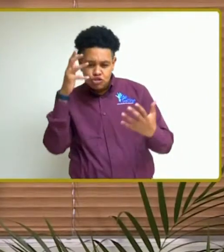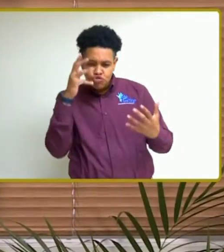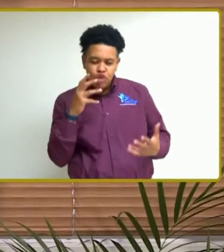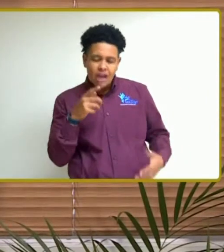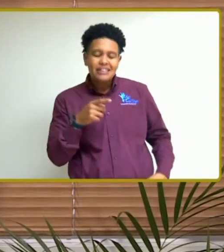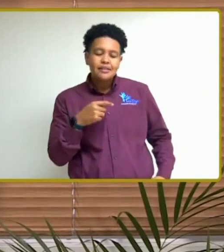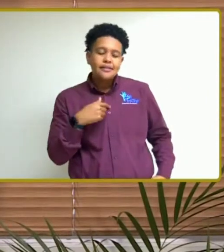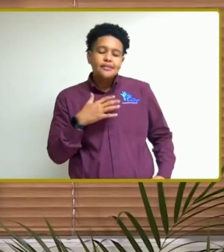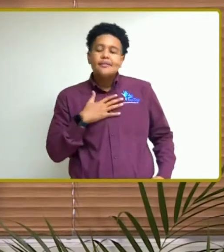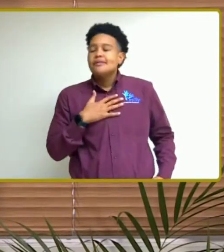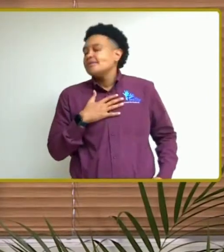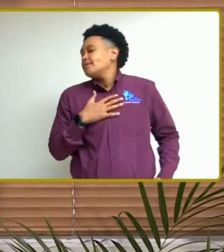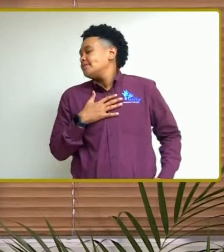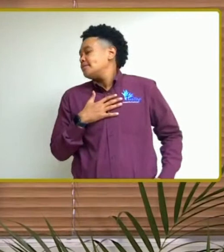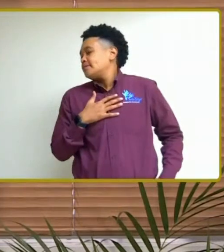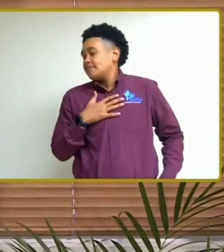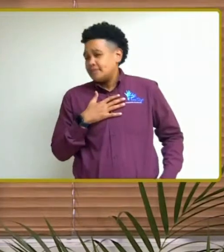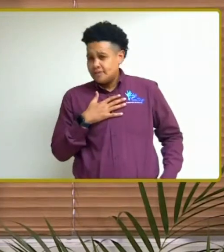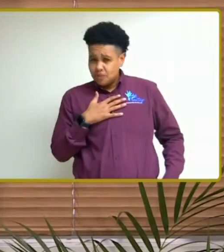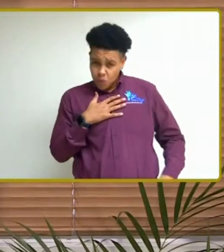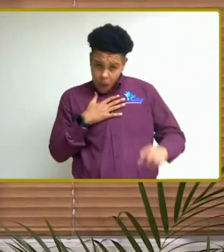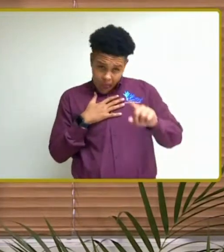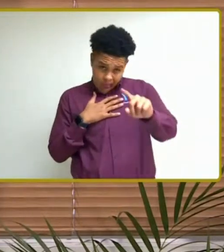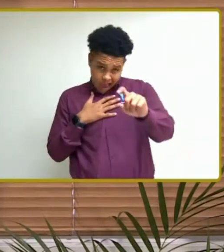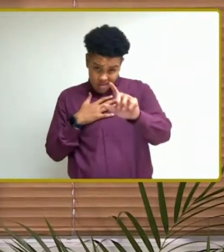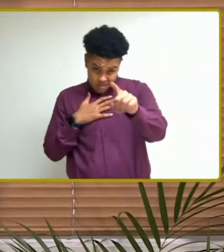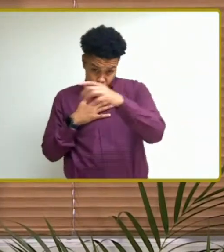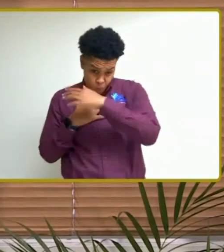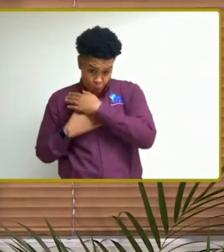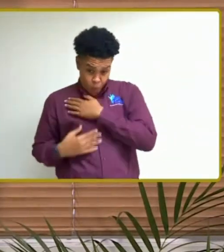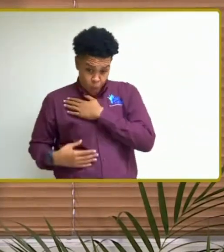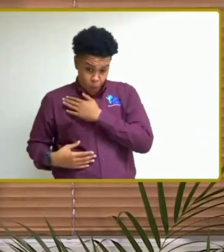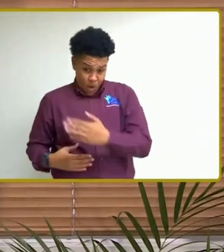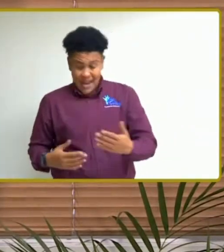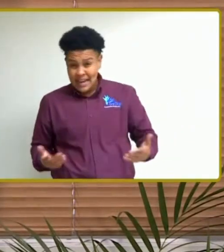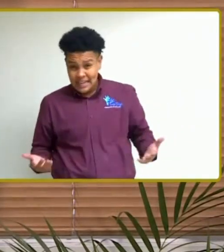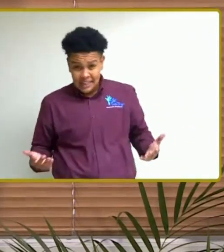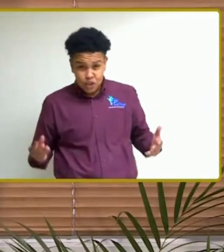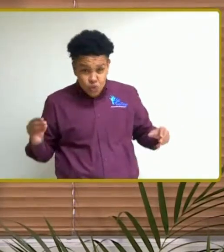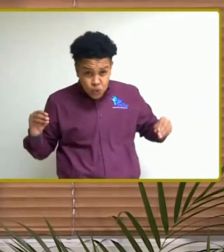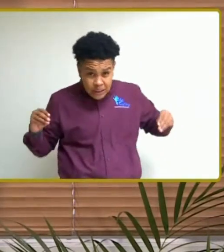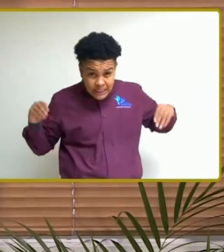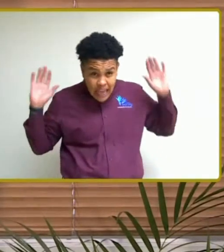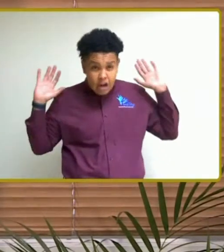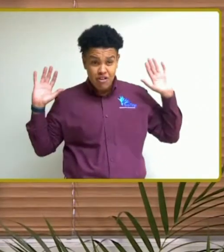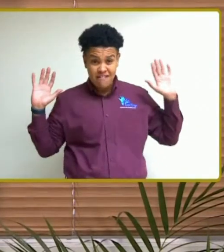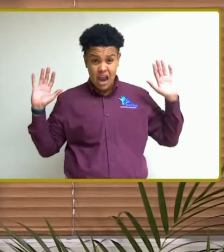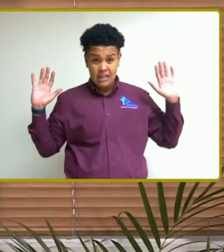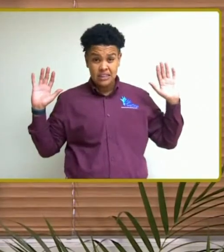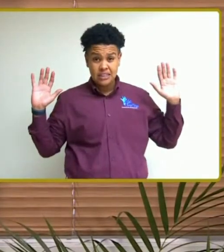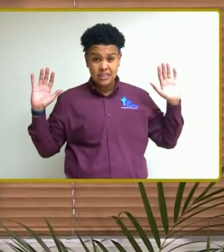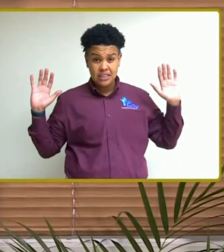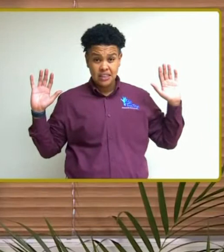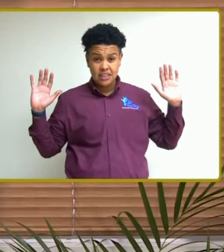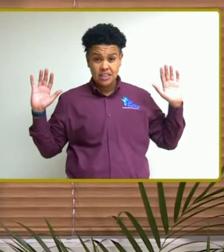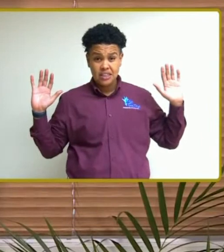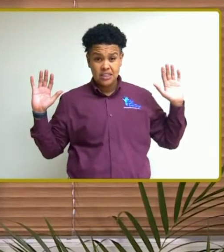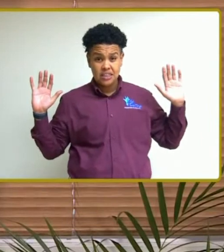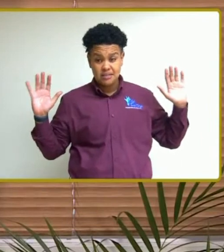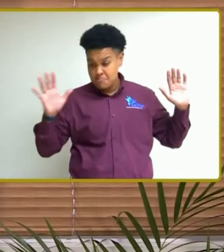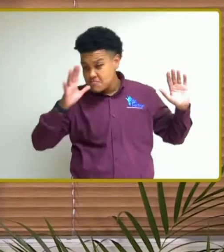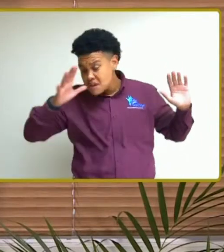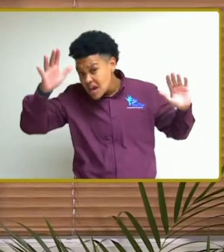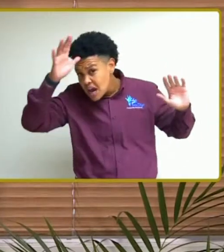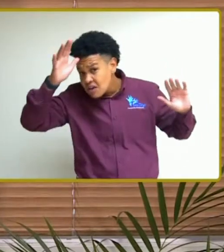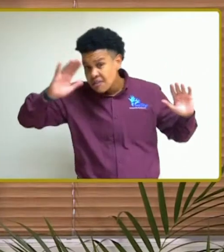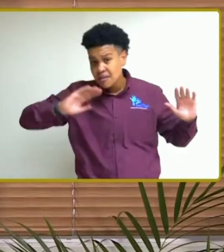So we really have to ask ourselves, are we willing to sacrifice our parents,